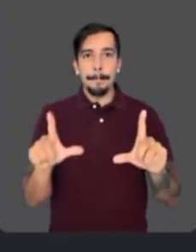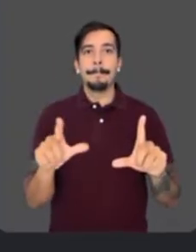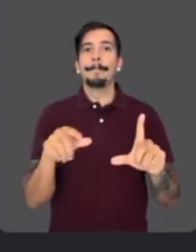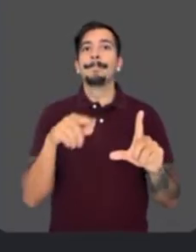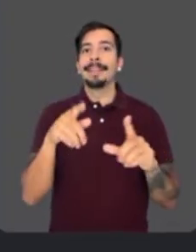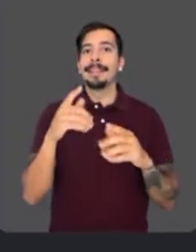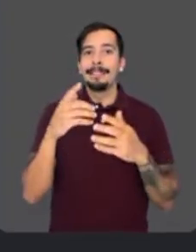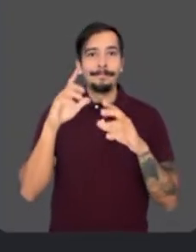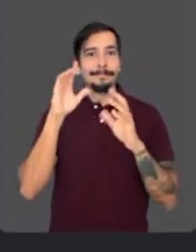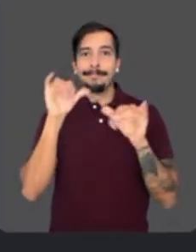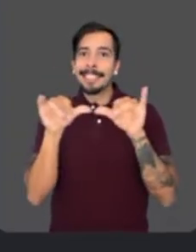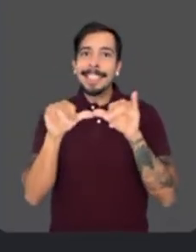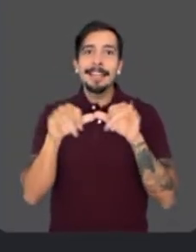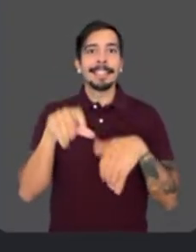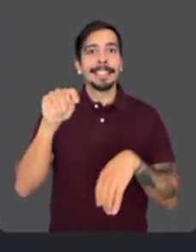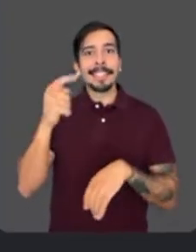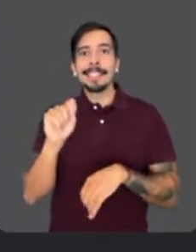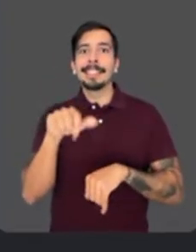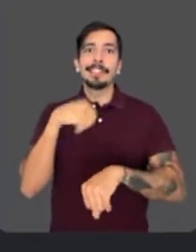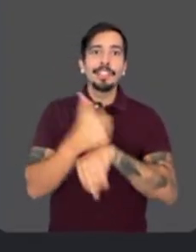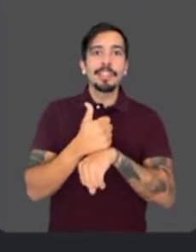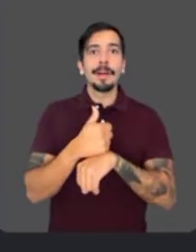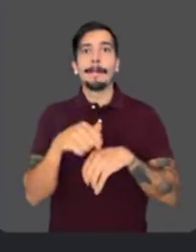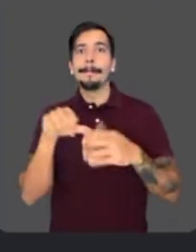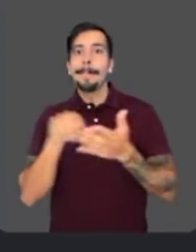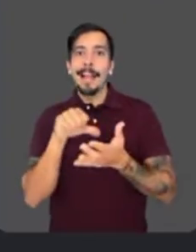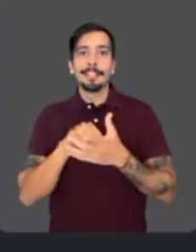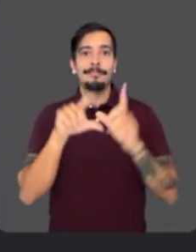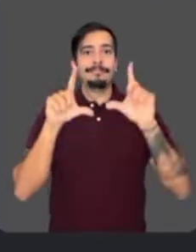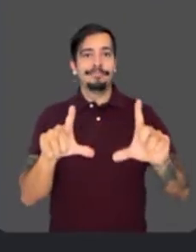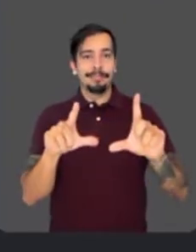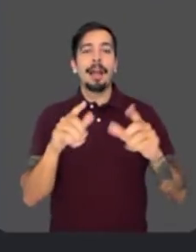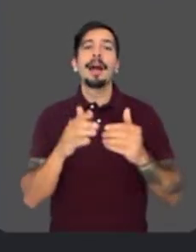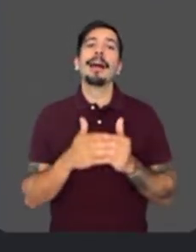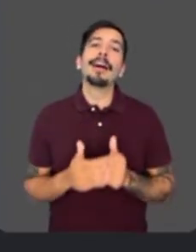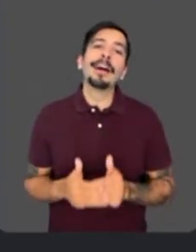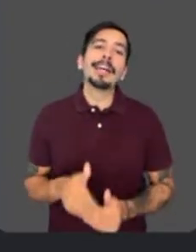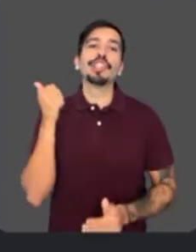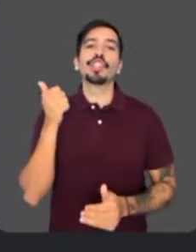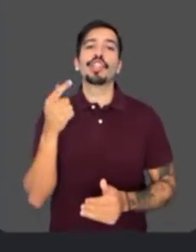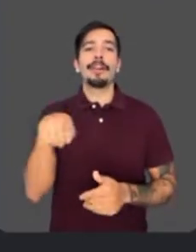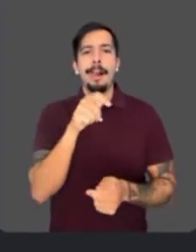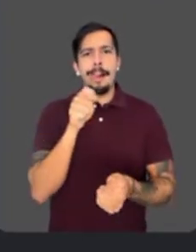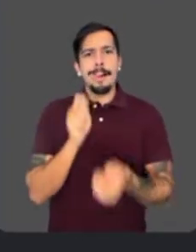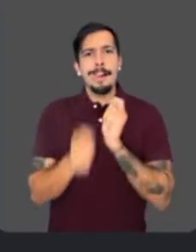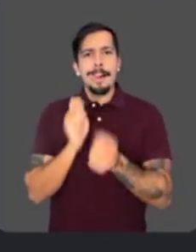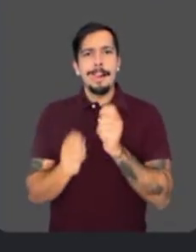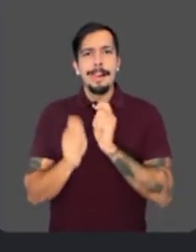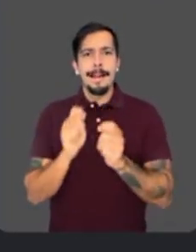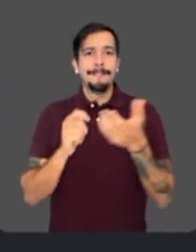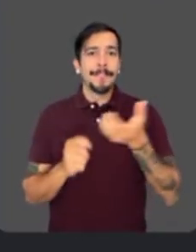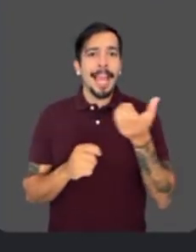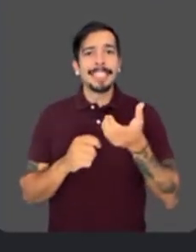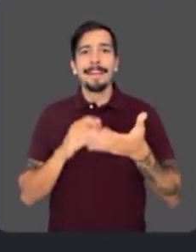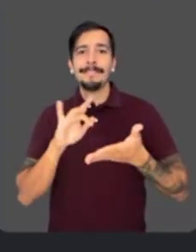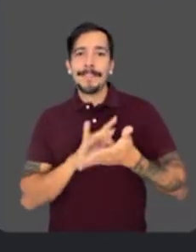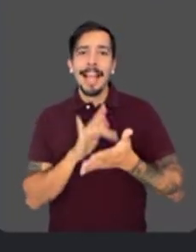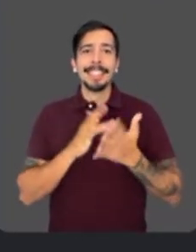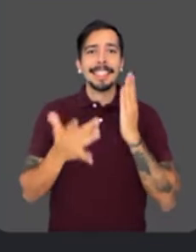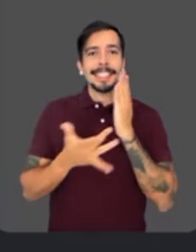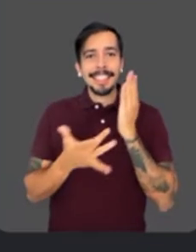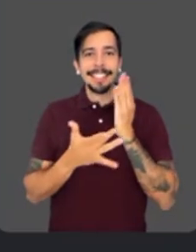g.co/android/font will now open the corresponding display size and text settings page. This makes it easier to help people tailor their devices